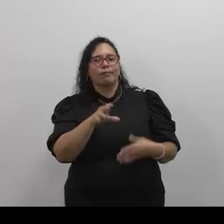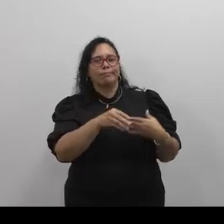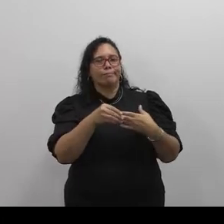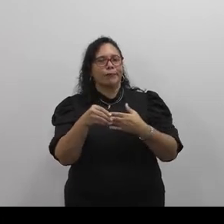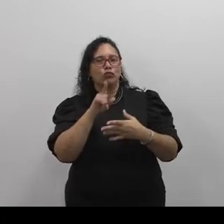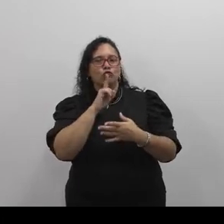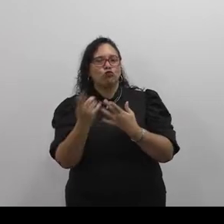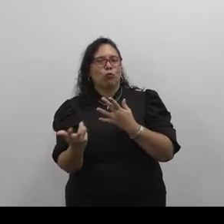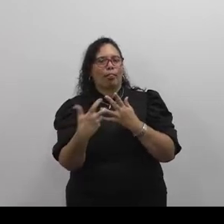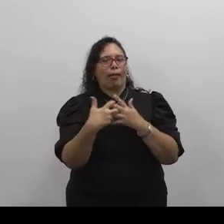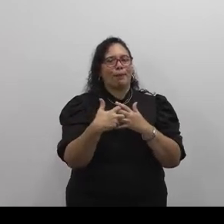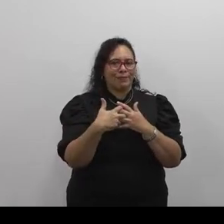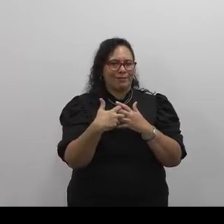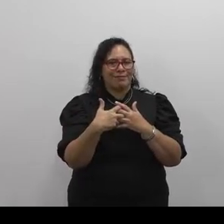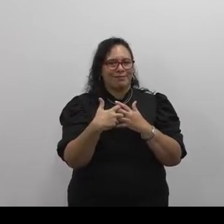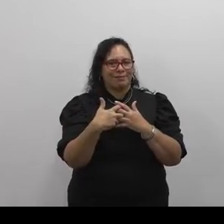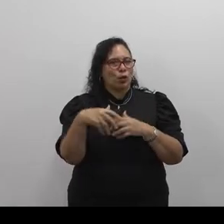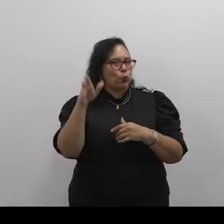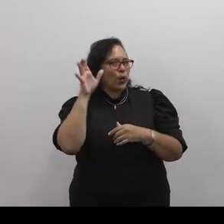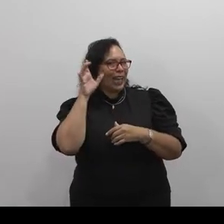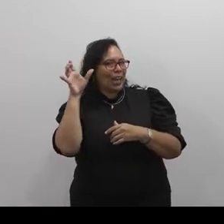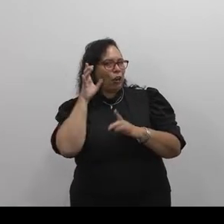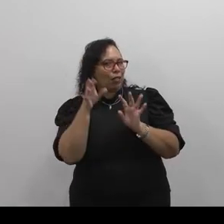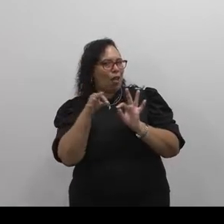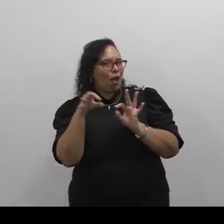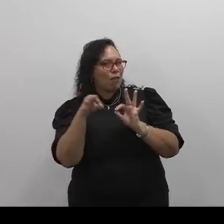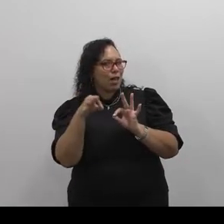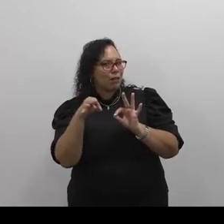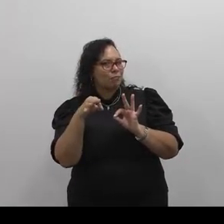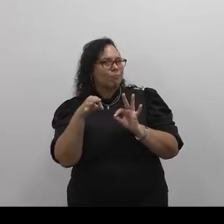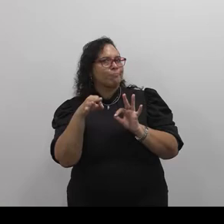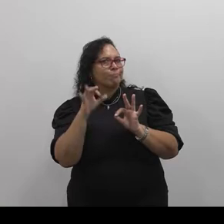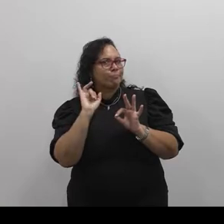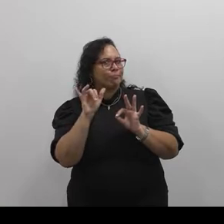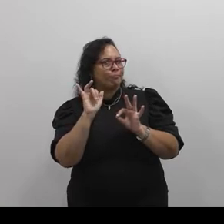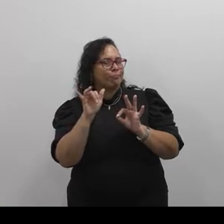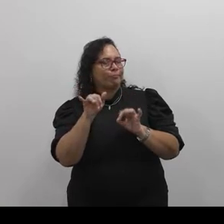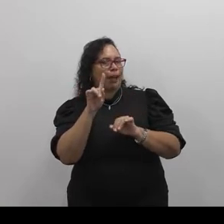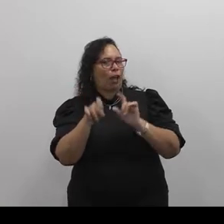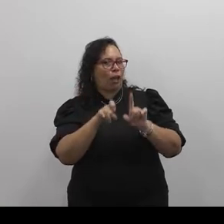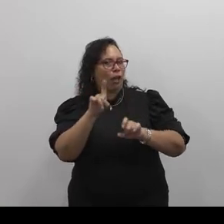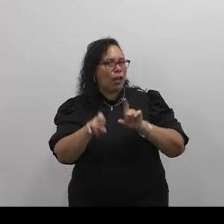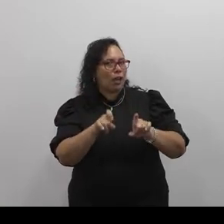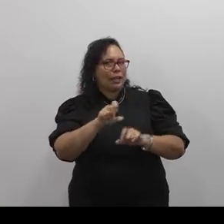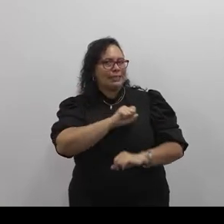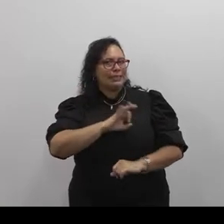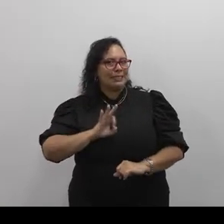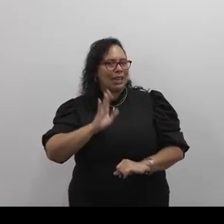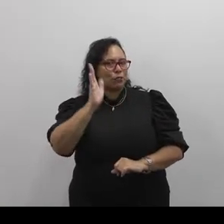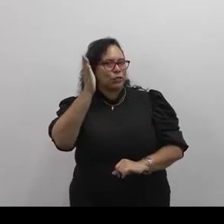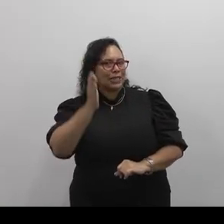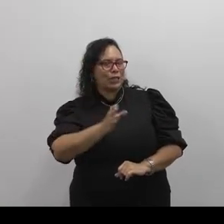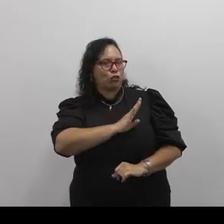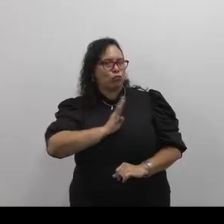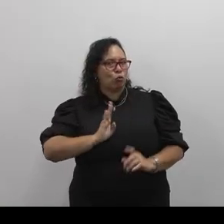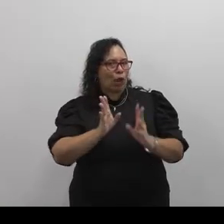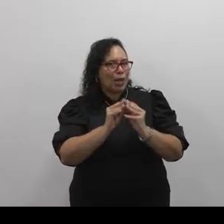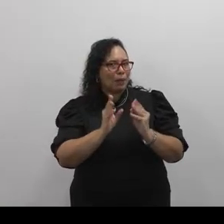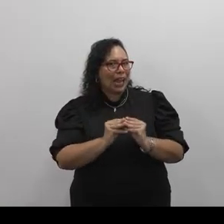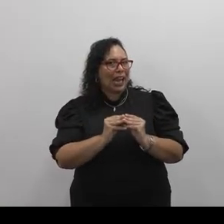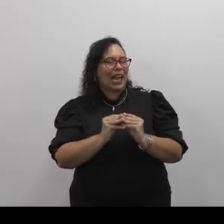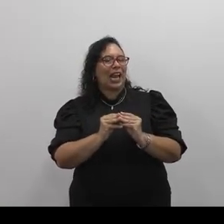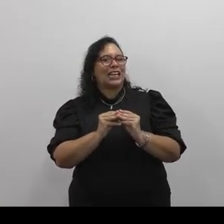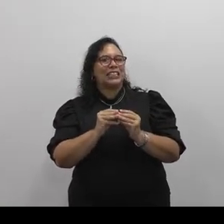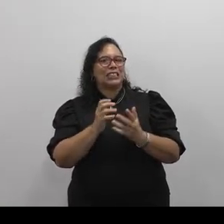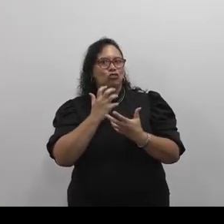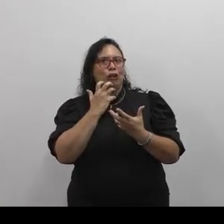alignment, right? So if we're starting to hear this type of comment via surveys, via staff presentations, via board meetings, it's